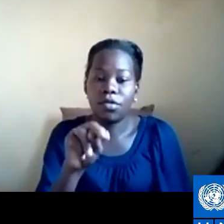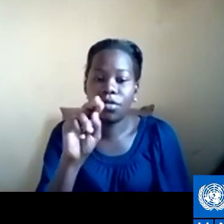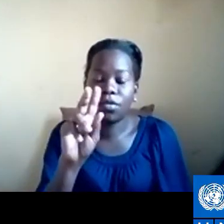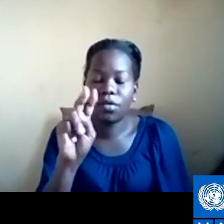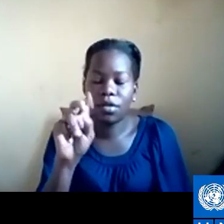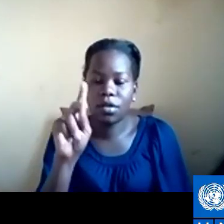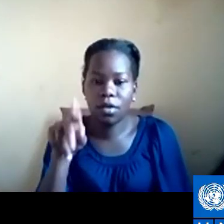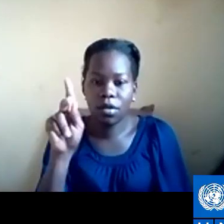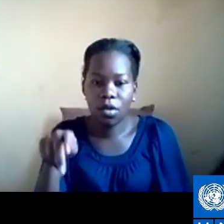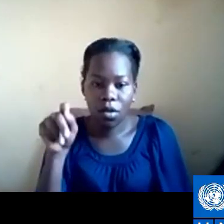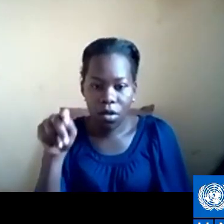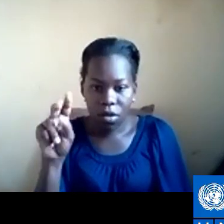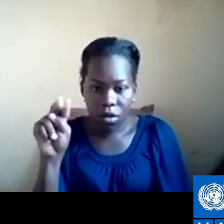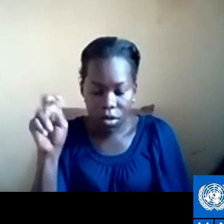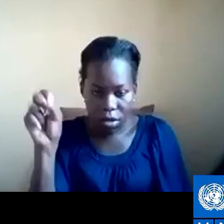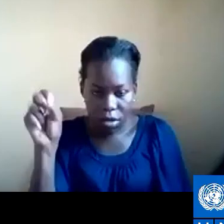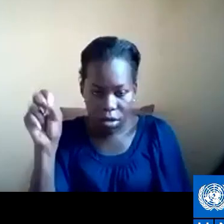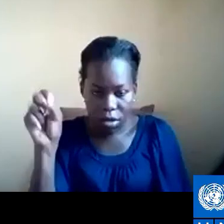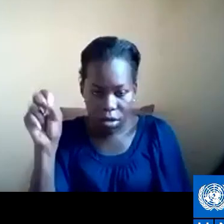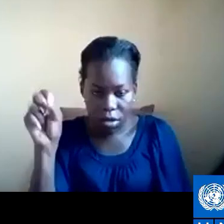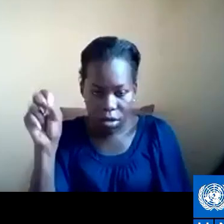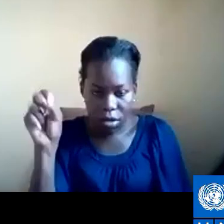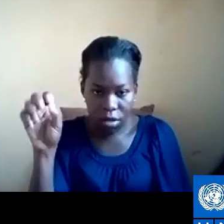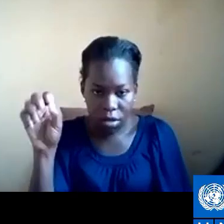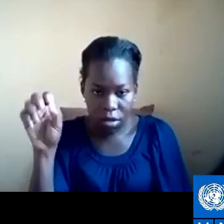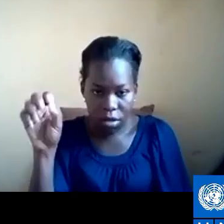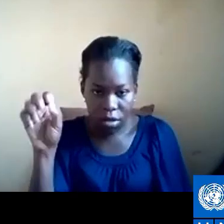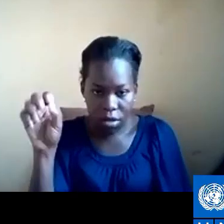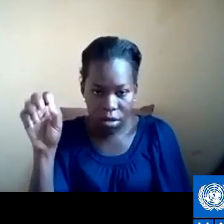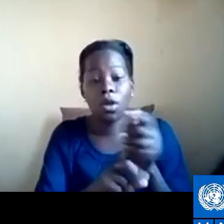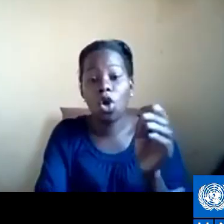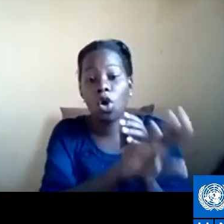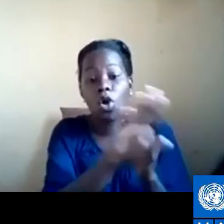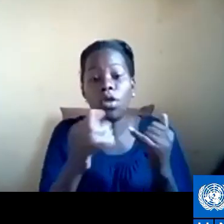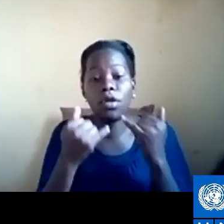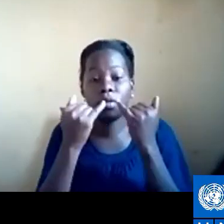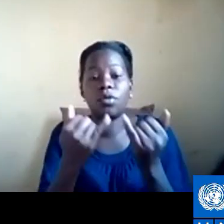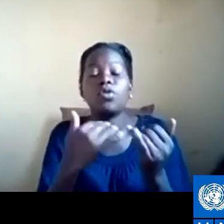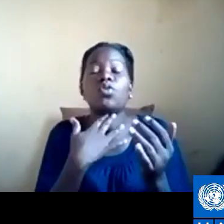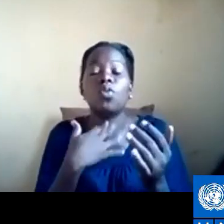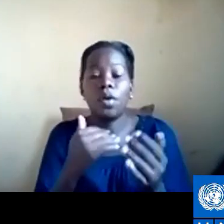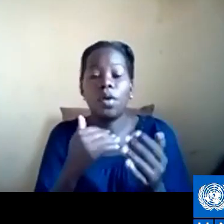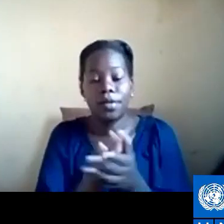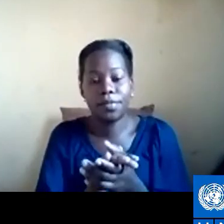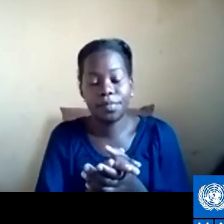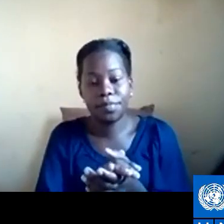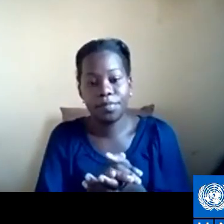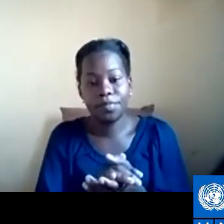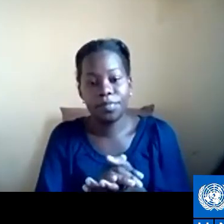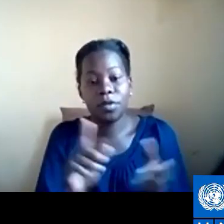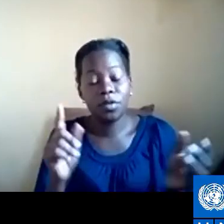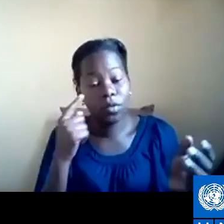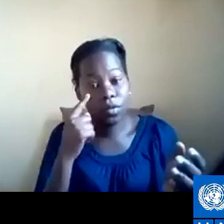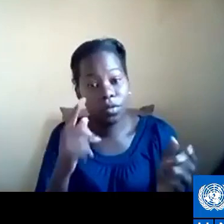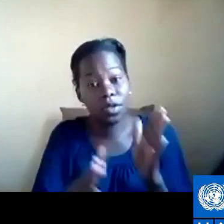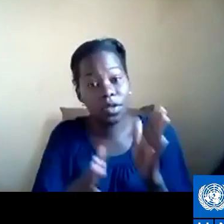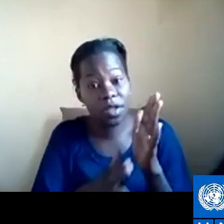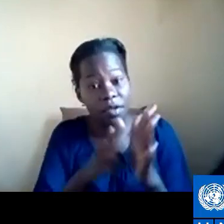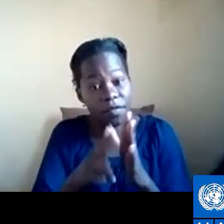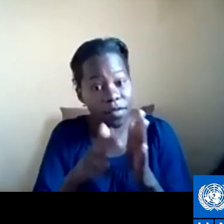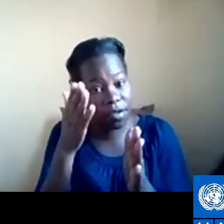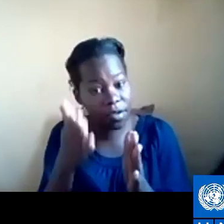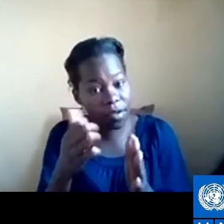undp.nase.co.ug. And you should find all the information you need about all the thematic sessions that we've held. There should be some videos there. You go onto our YouTube